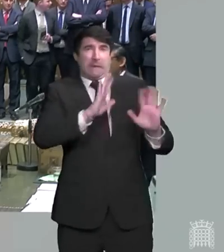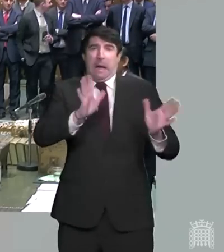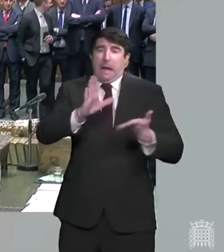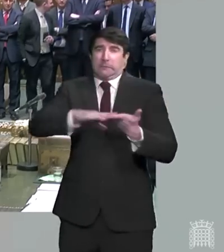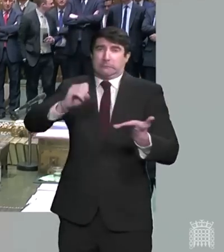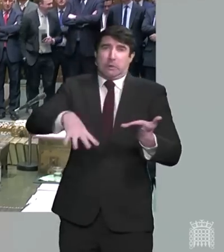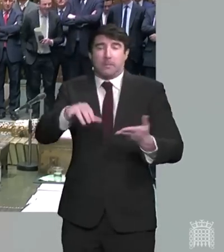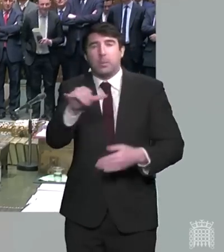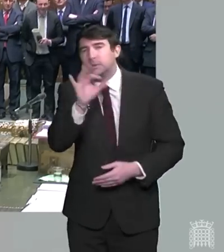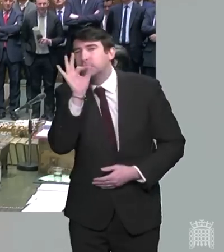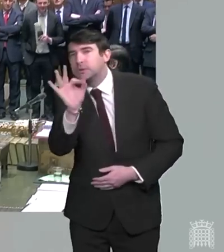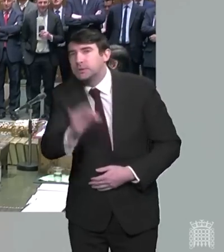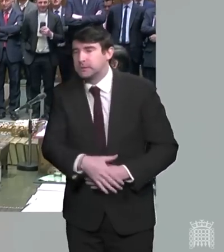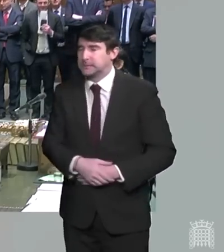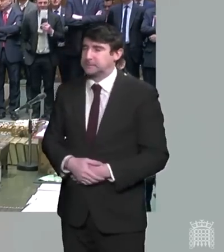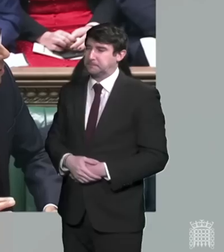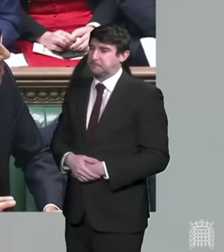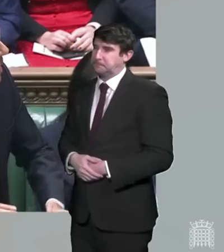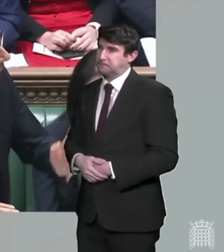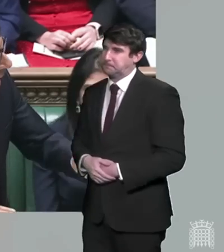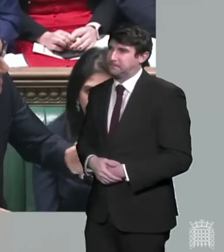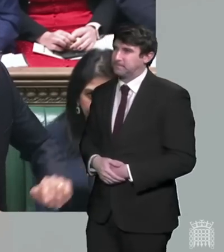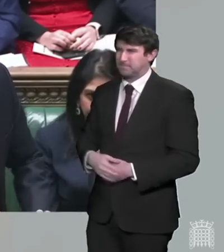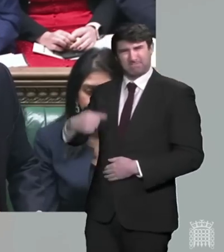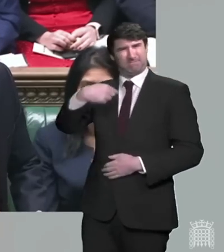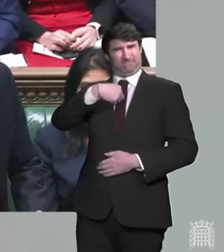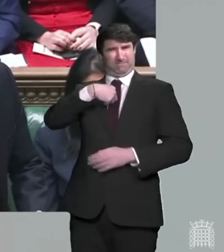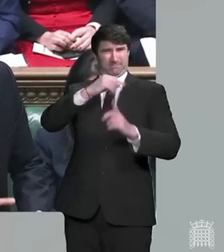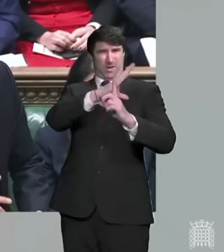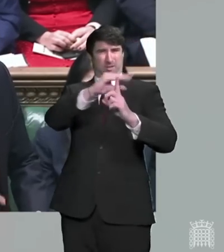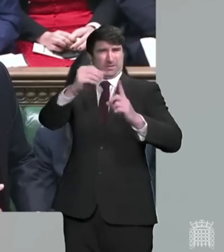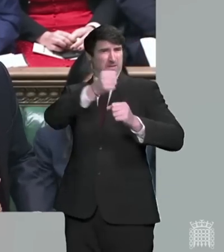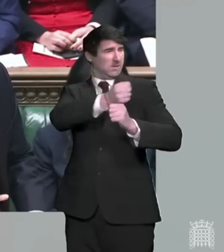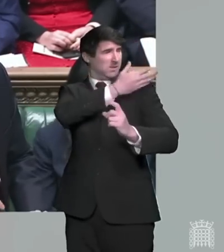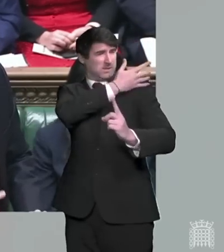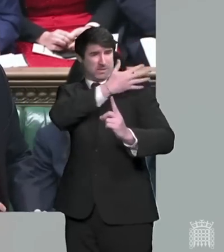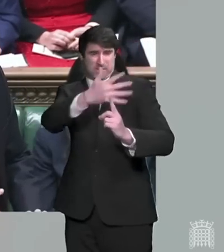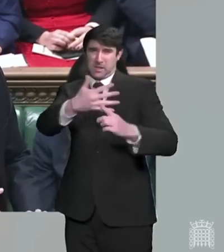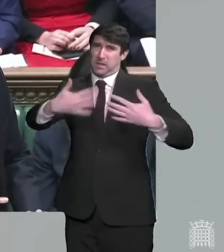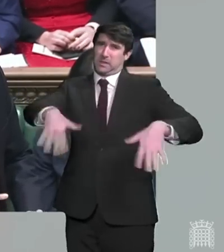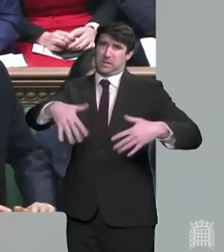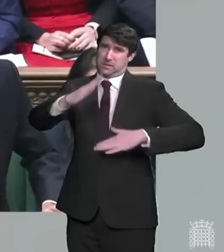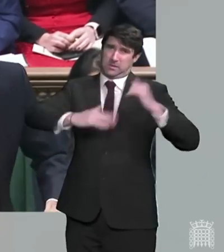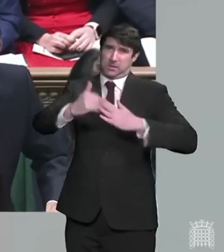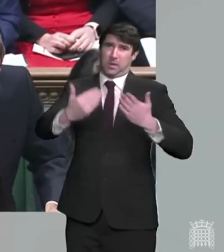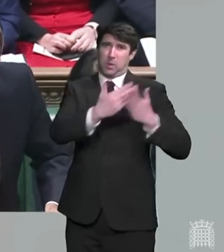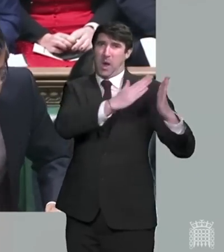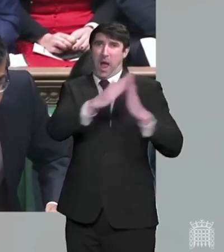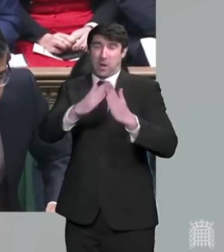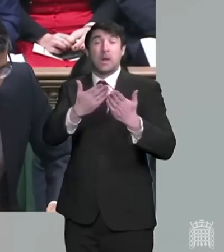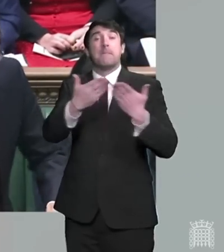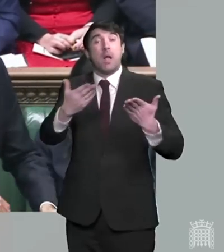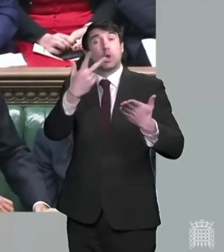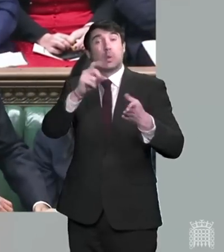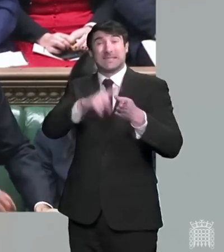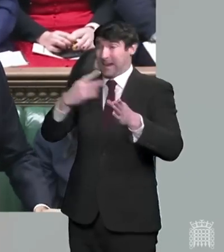Mr. Speaker, we've had recordly high numbers of house building and indeed the highest number of first-time buyers in around 20